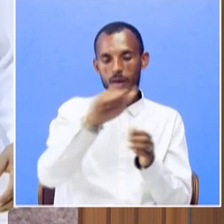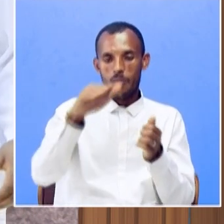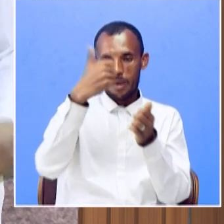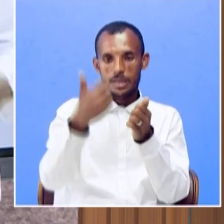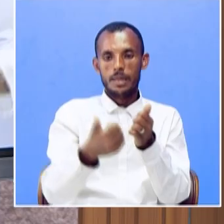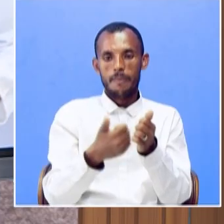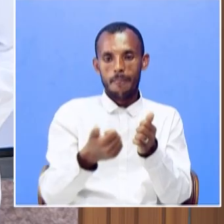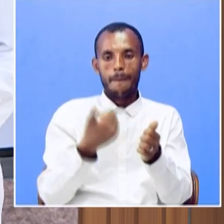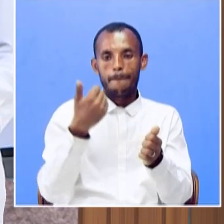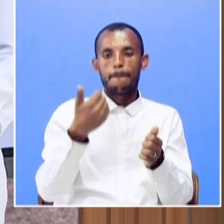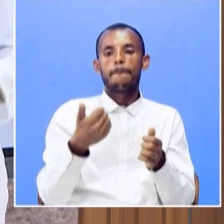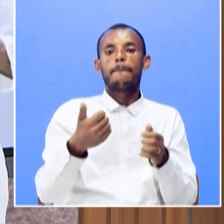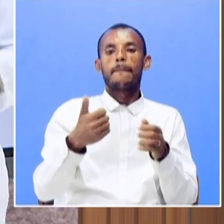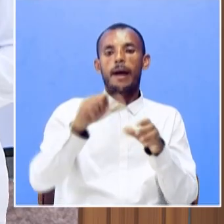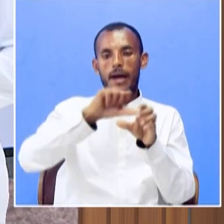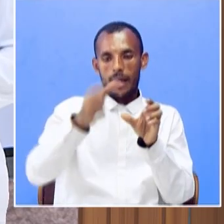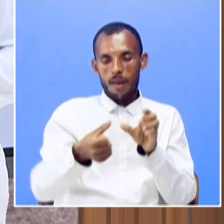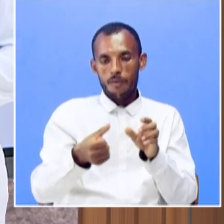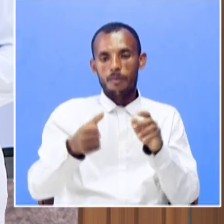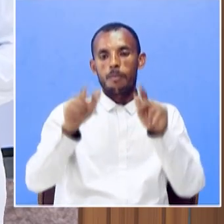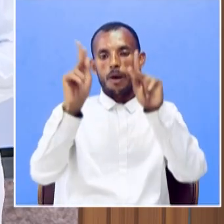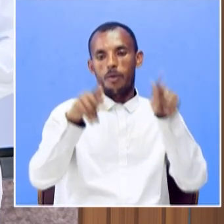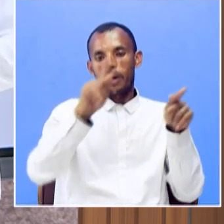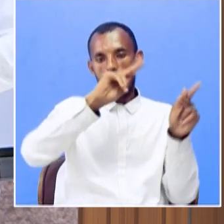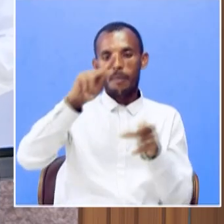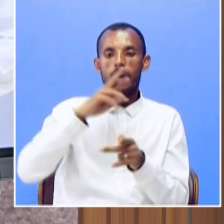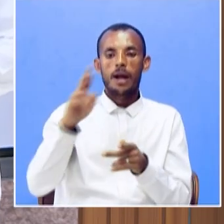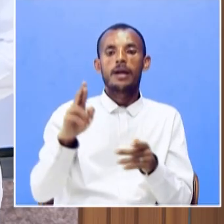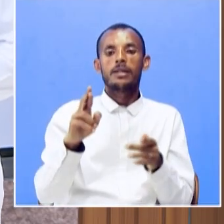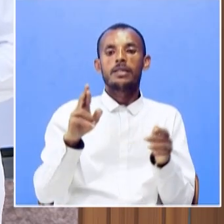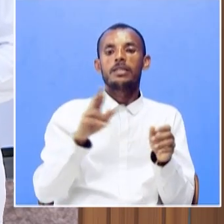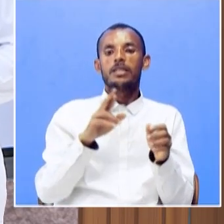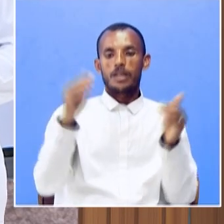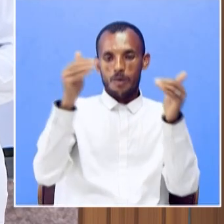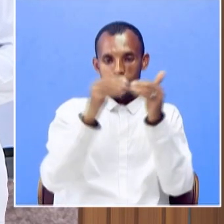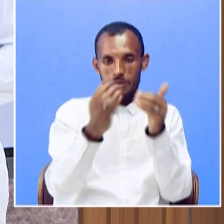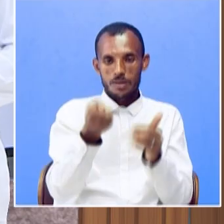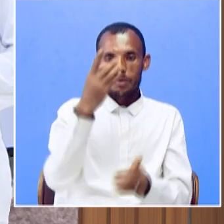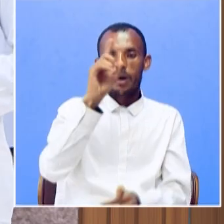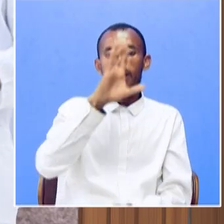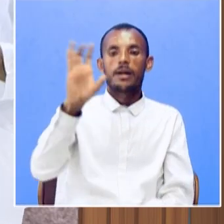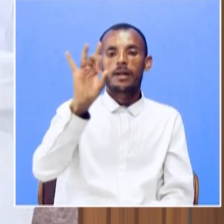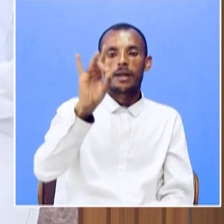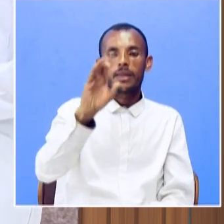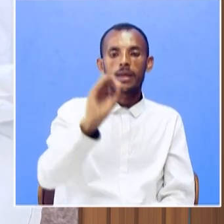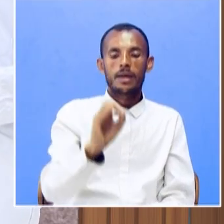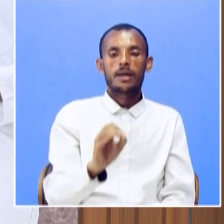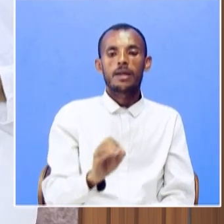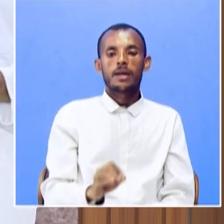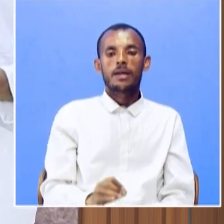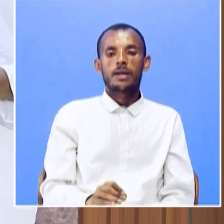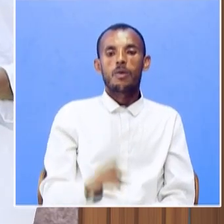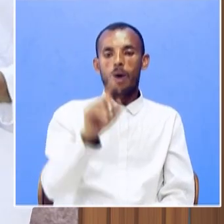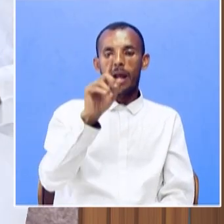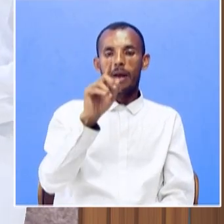of a parallelogram are supplementary. That means the sum gives you 180 degree. So one more